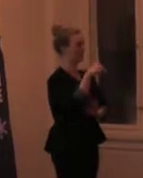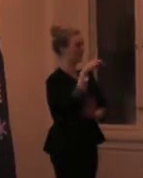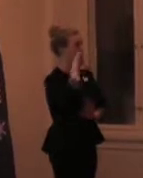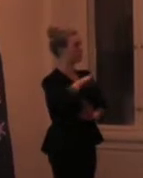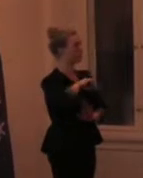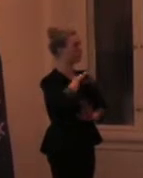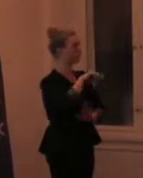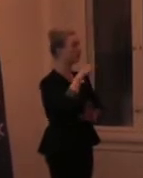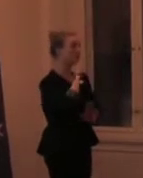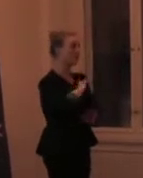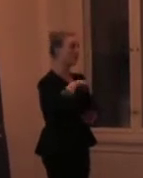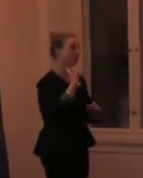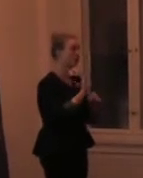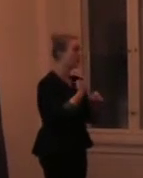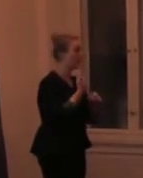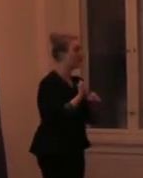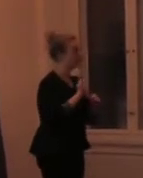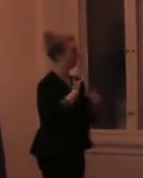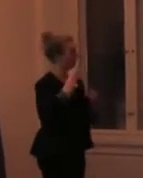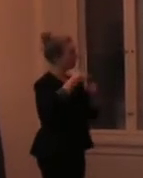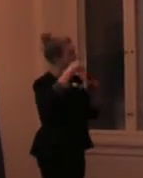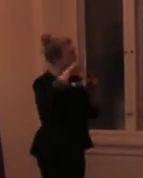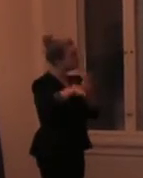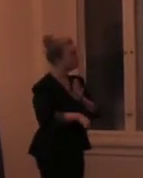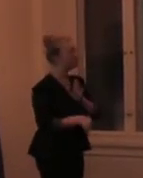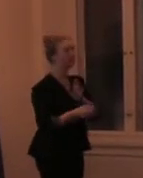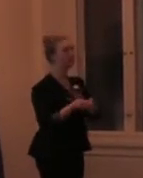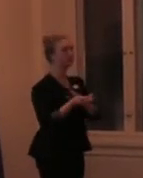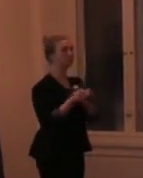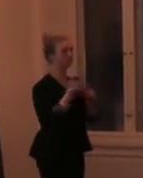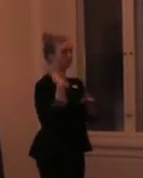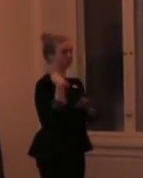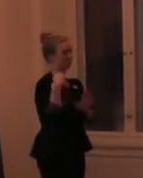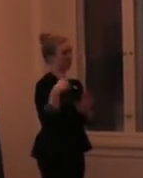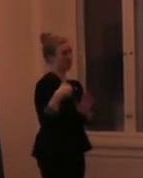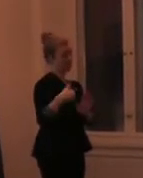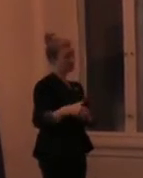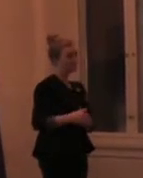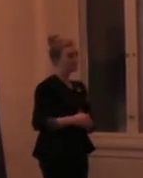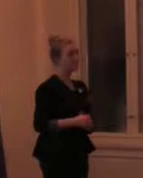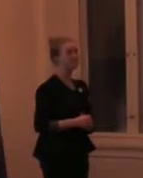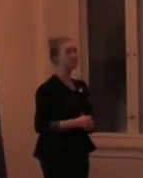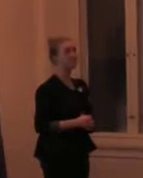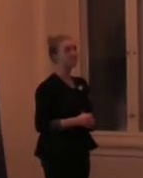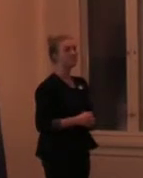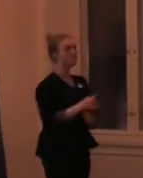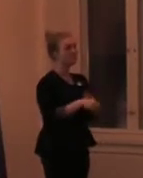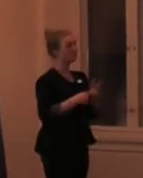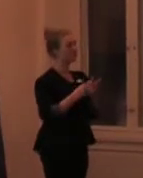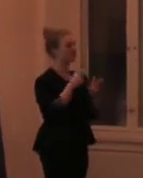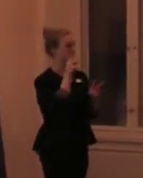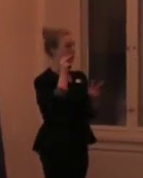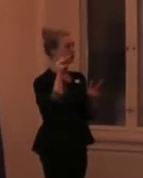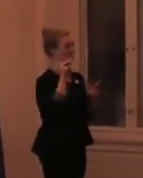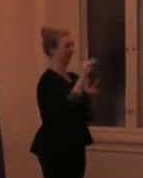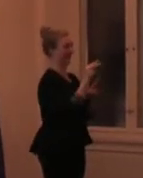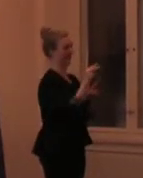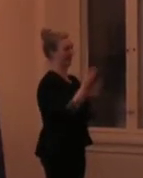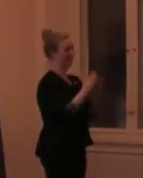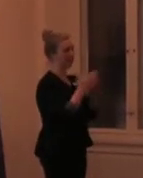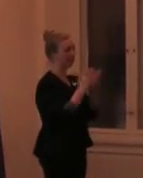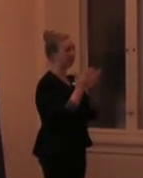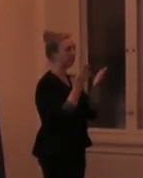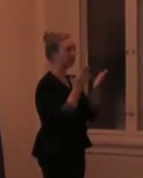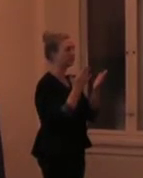talked about our work in detail. That was in November. Prospect magazine,